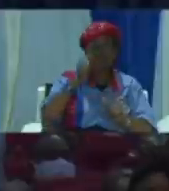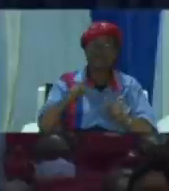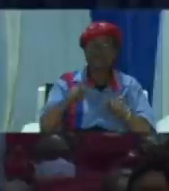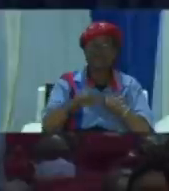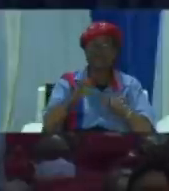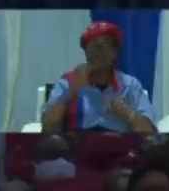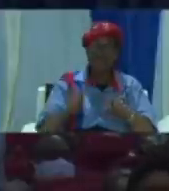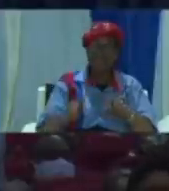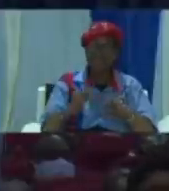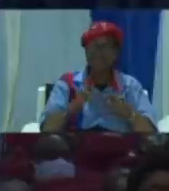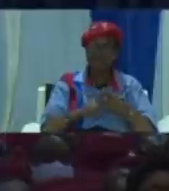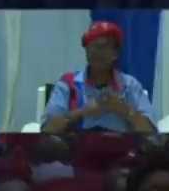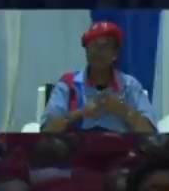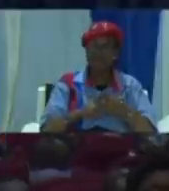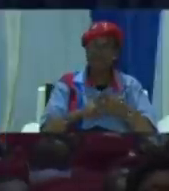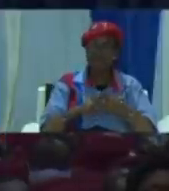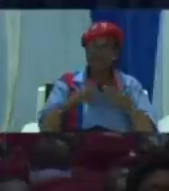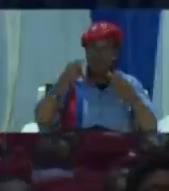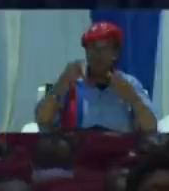succeed?